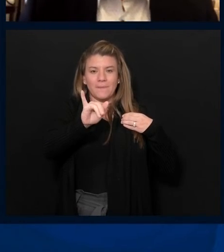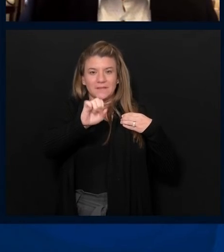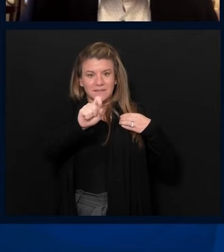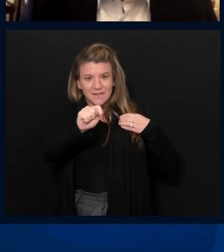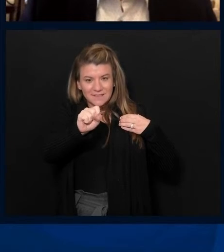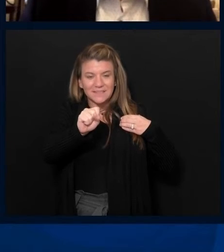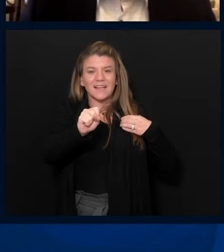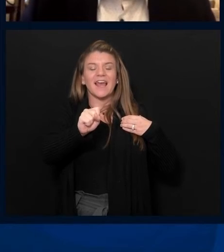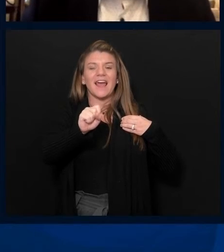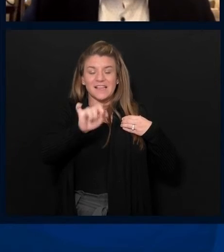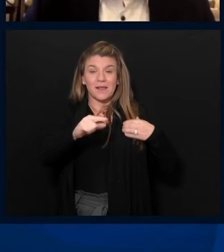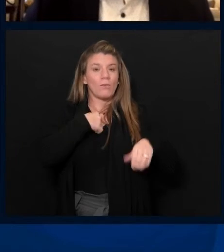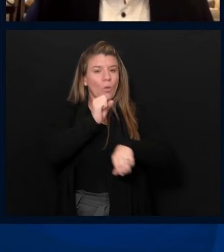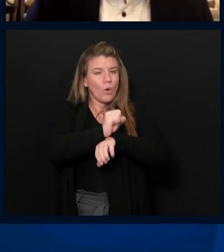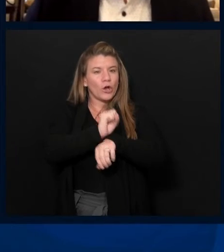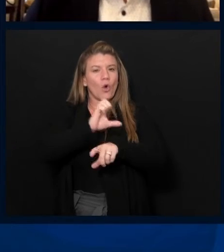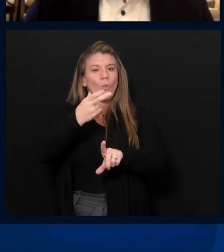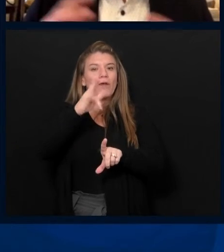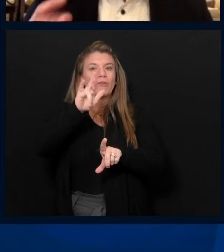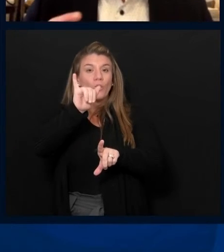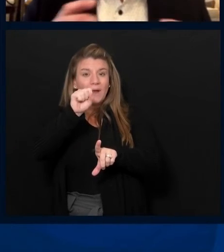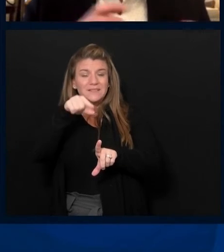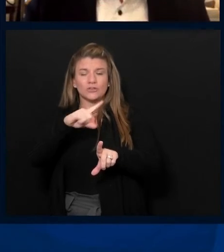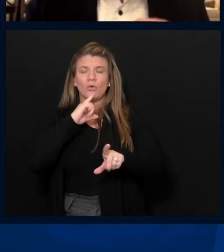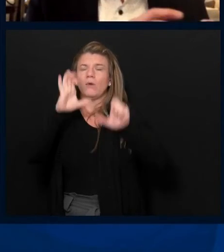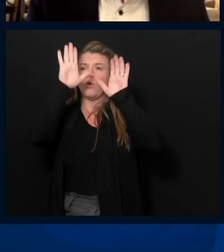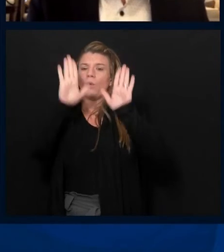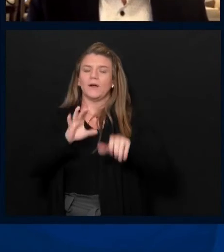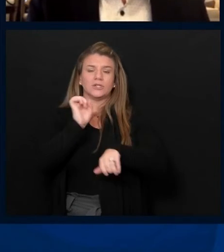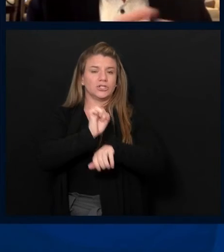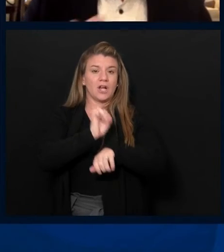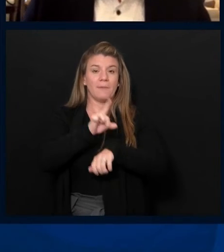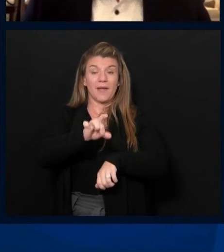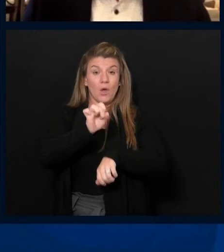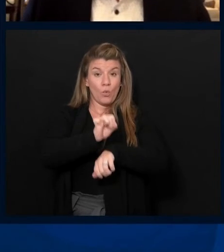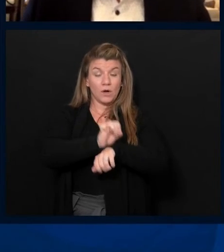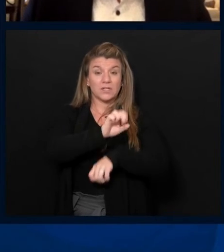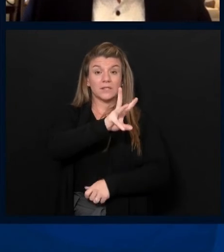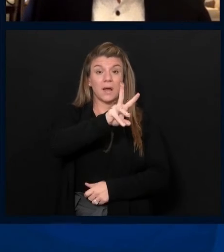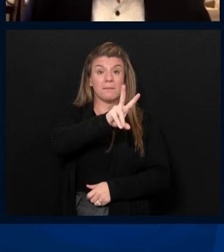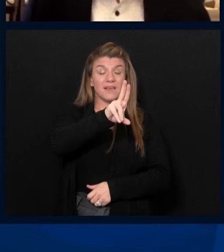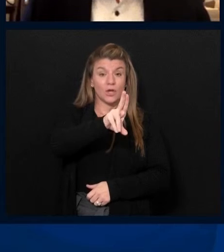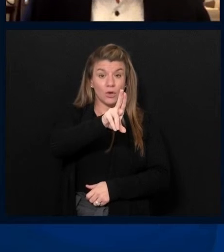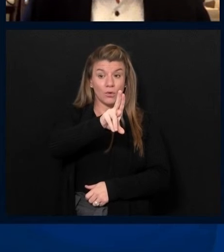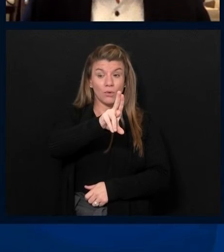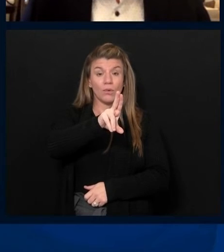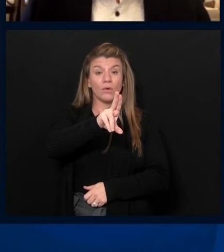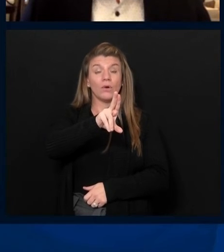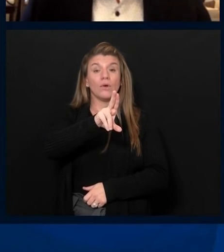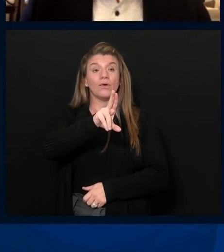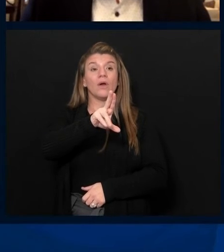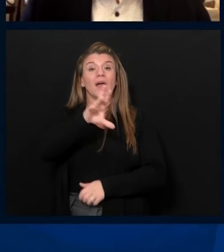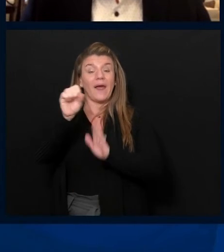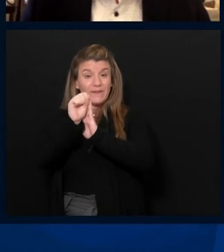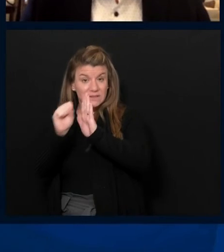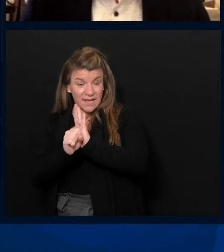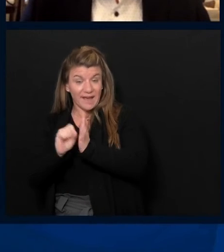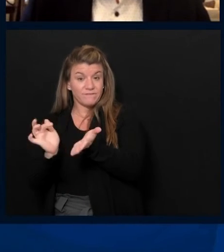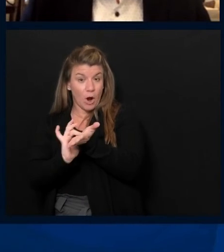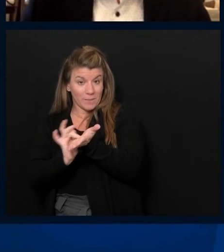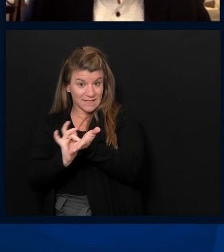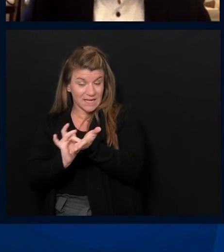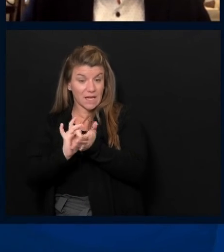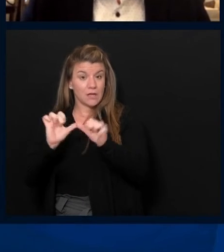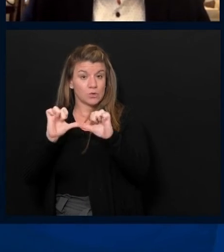Krista Capehart, who's done a spectacular job for us, who works both at WVU and with the state